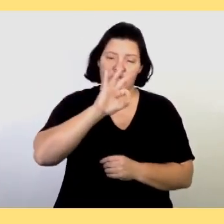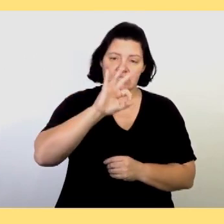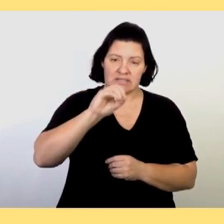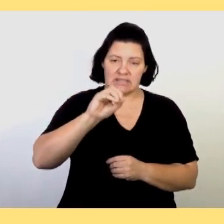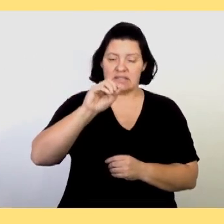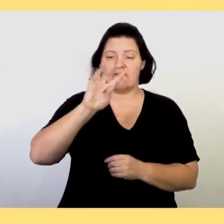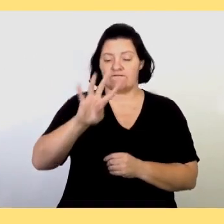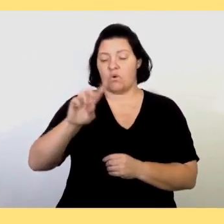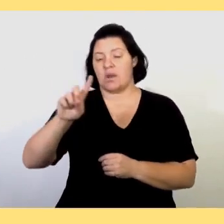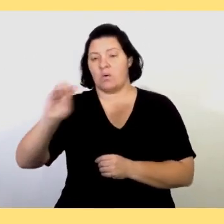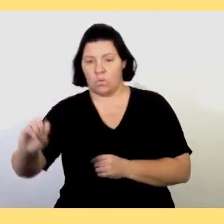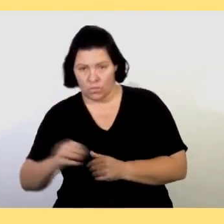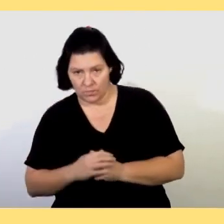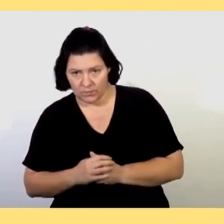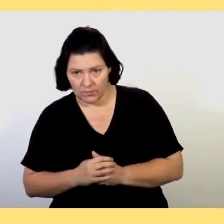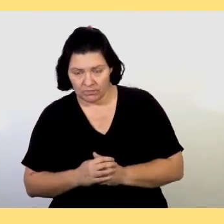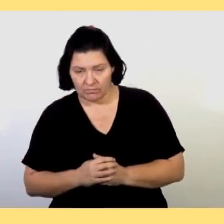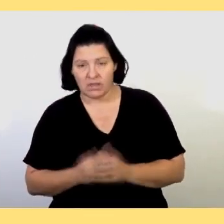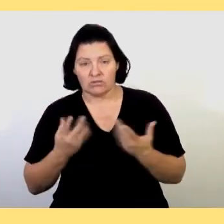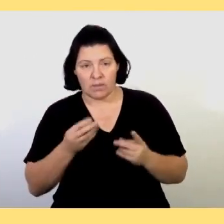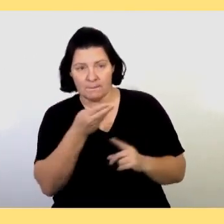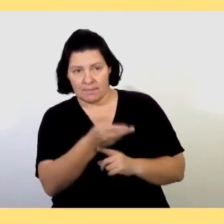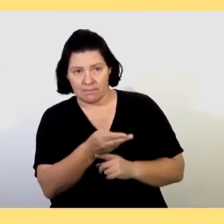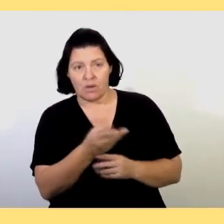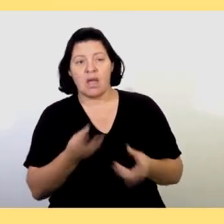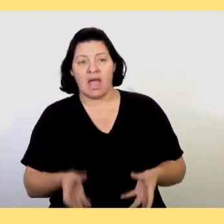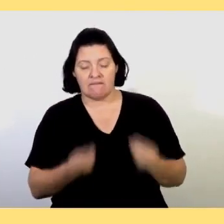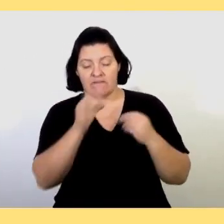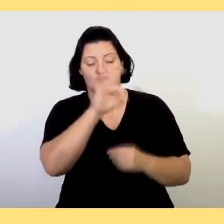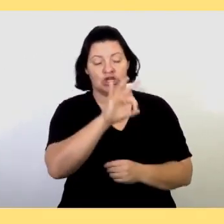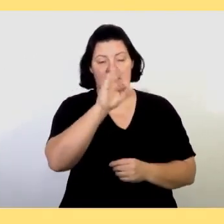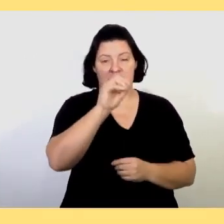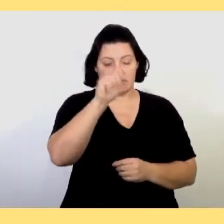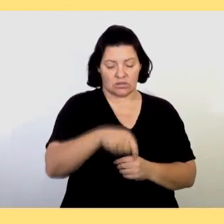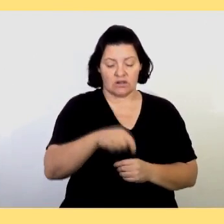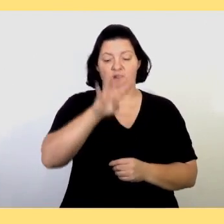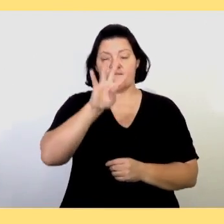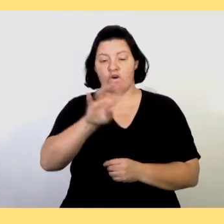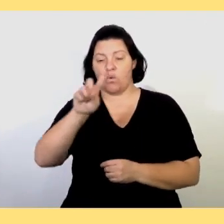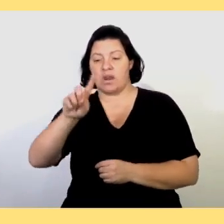30,410. So that means I'll come here and then I'll have